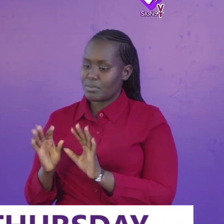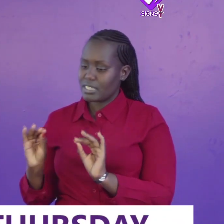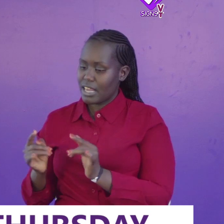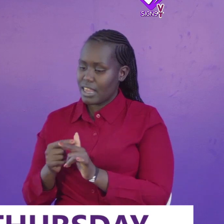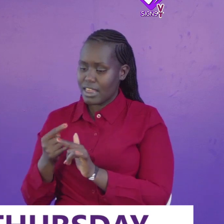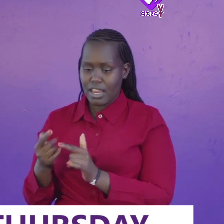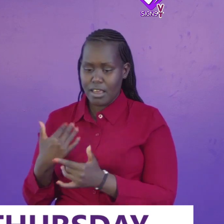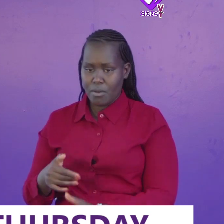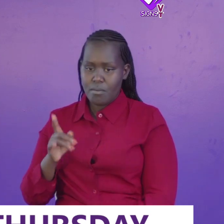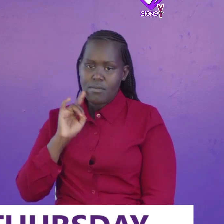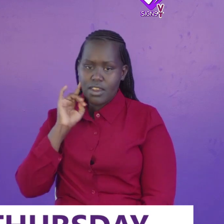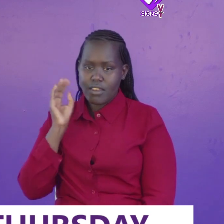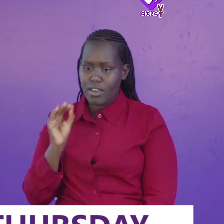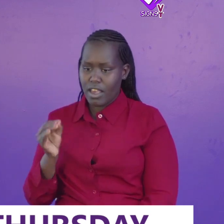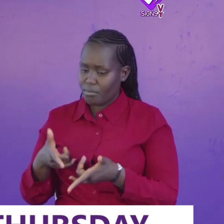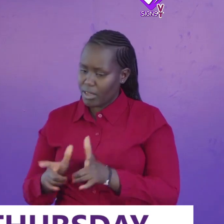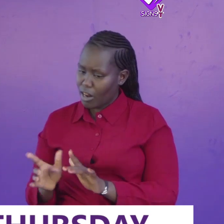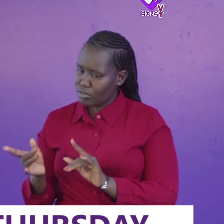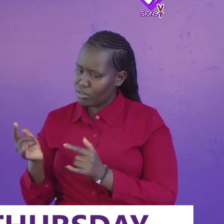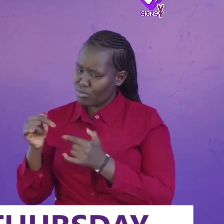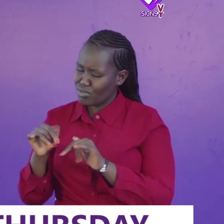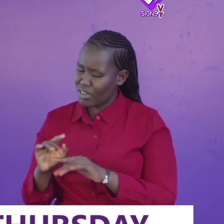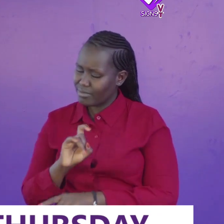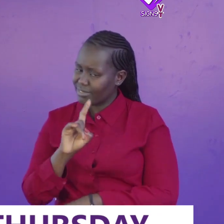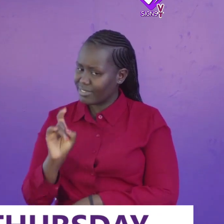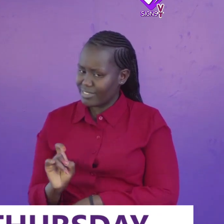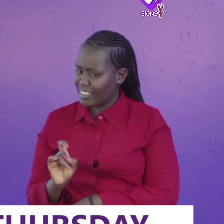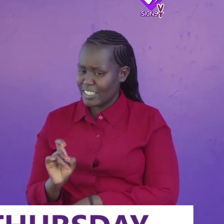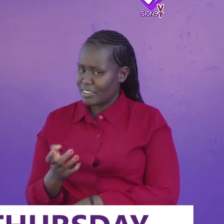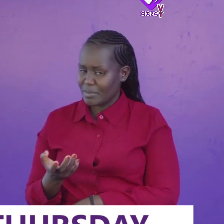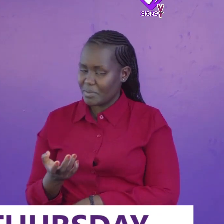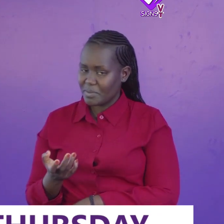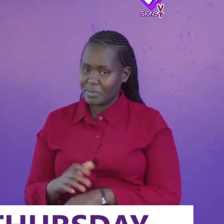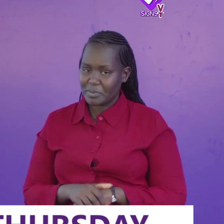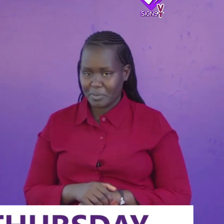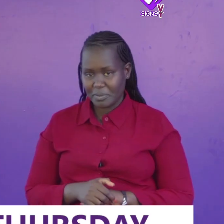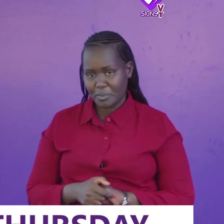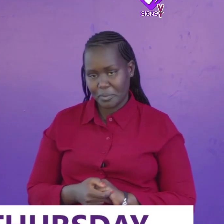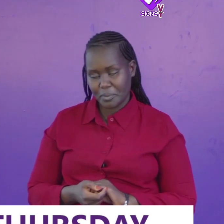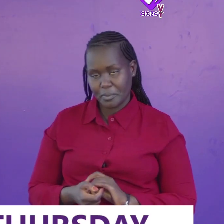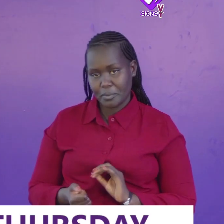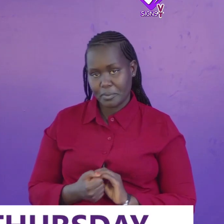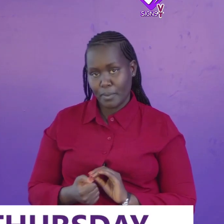deaf, am I allowed kukuja? Ama nitakuwa in attendance?